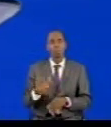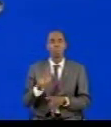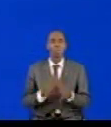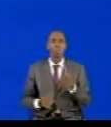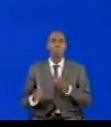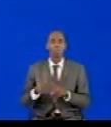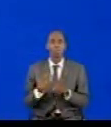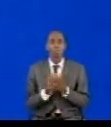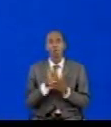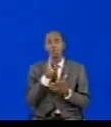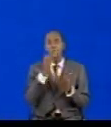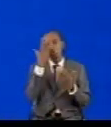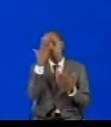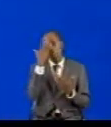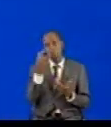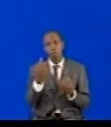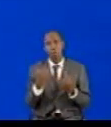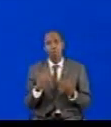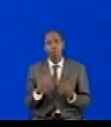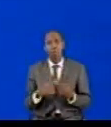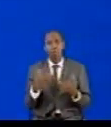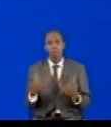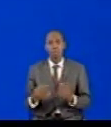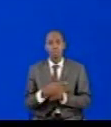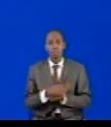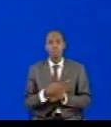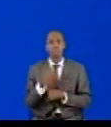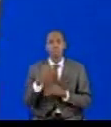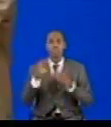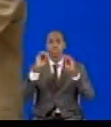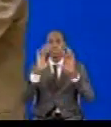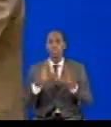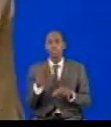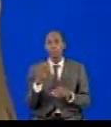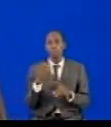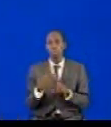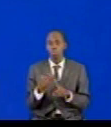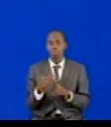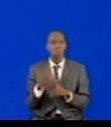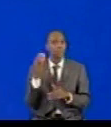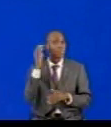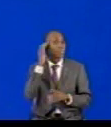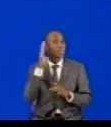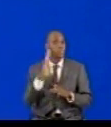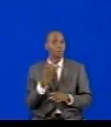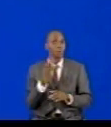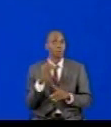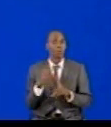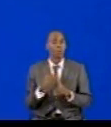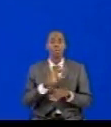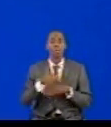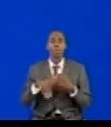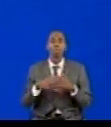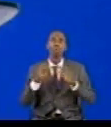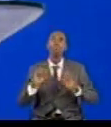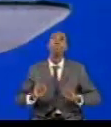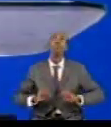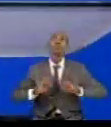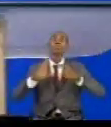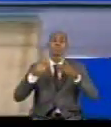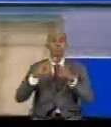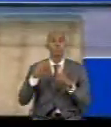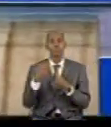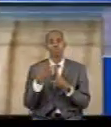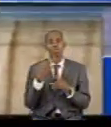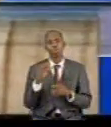the teacher of the word, the hearers of the word, all submitting to the word of God. Today we